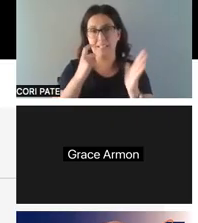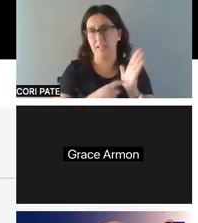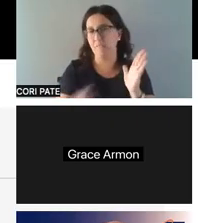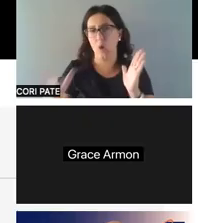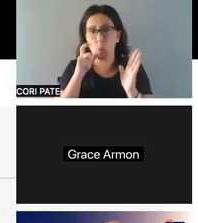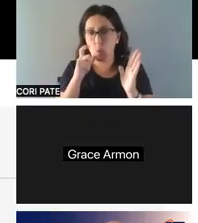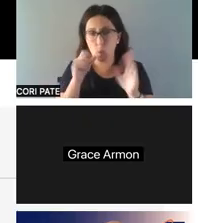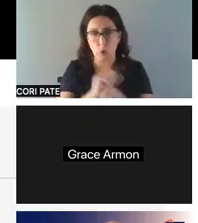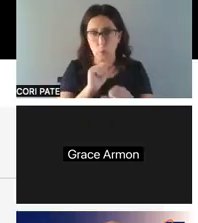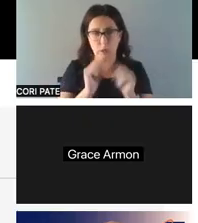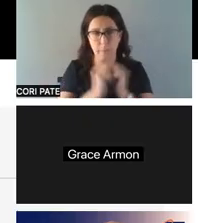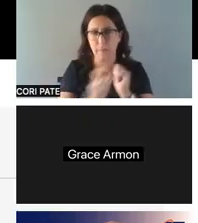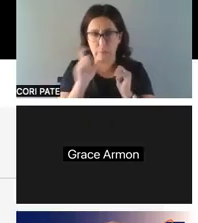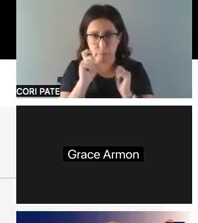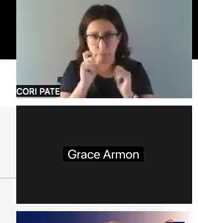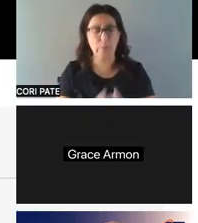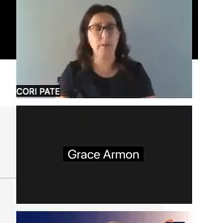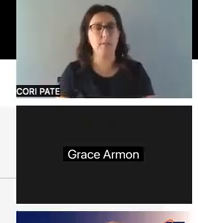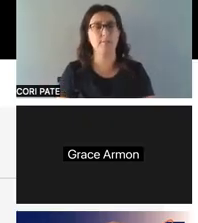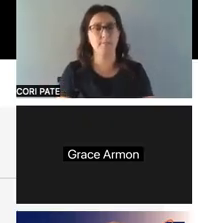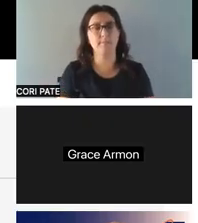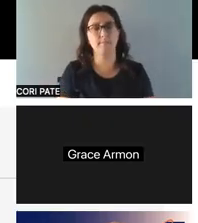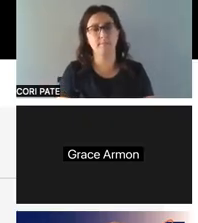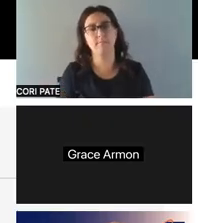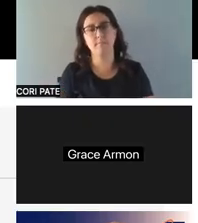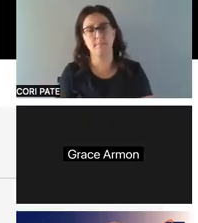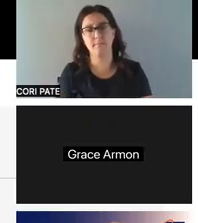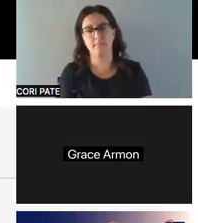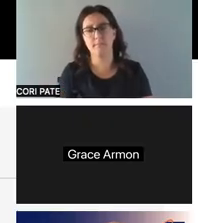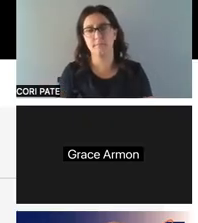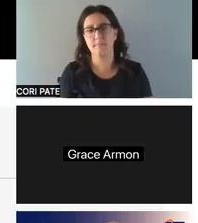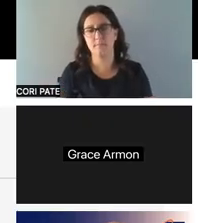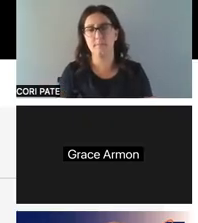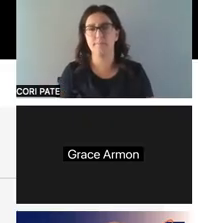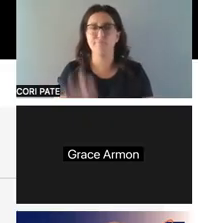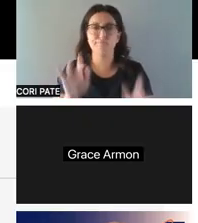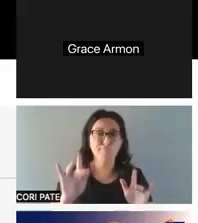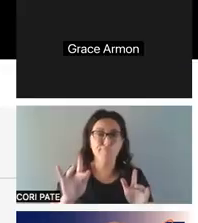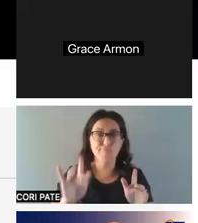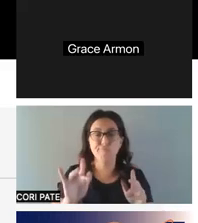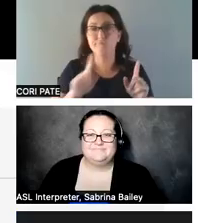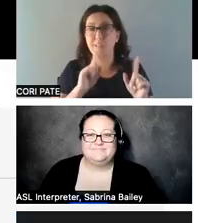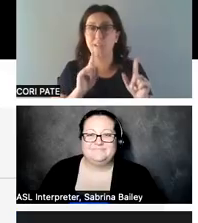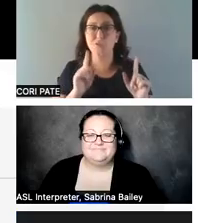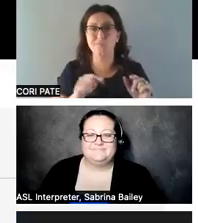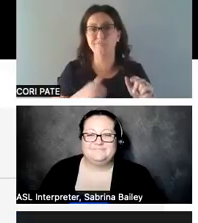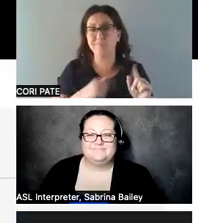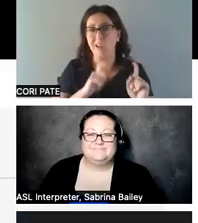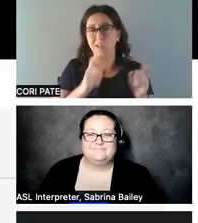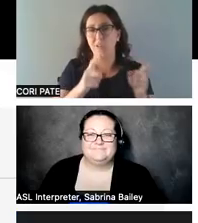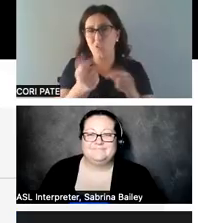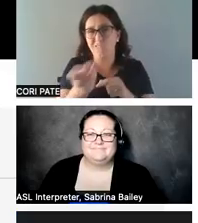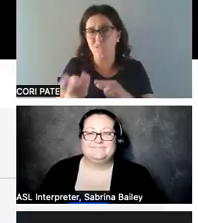with. And I see that people are getting the answers in. I'll give you a few